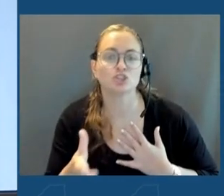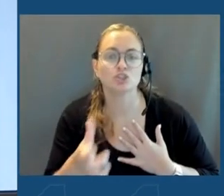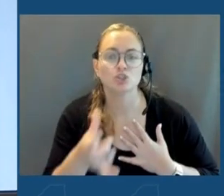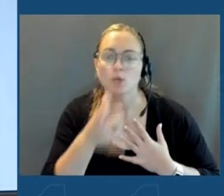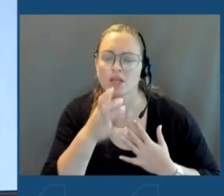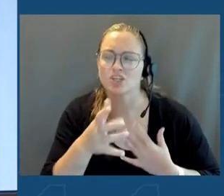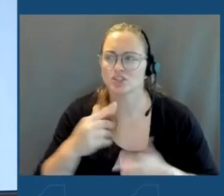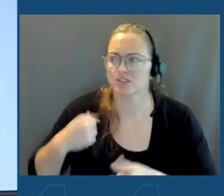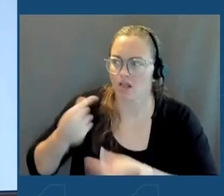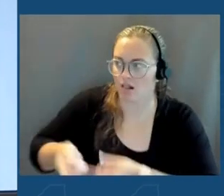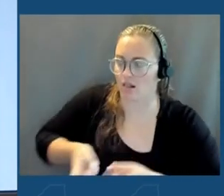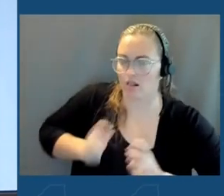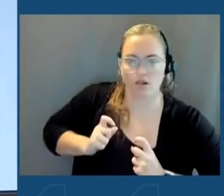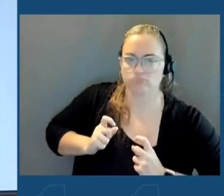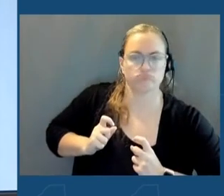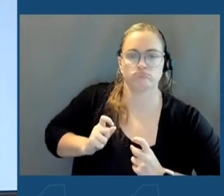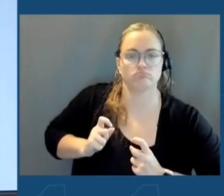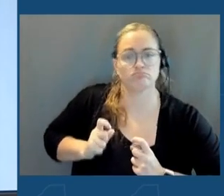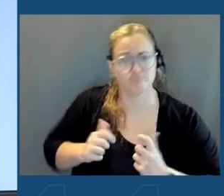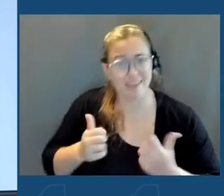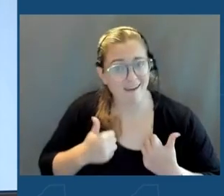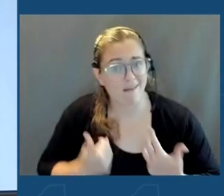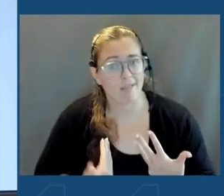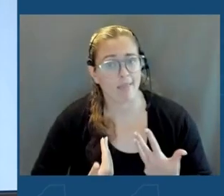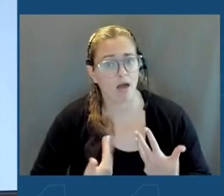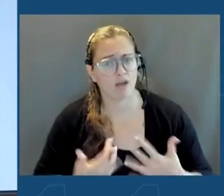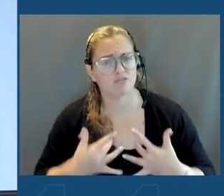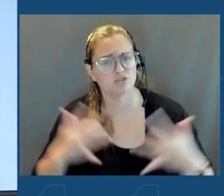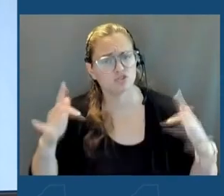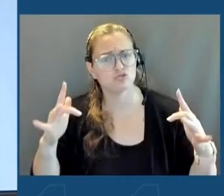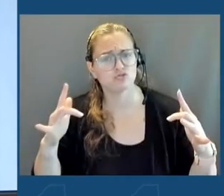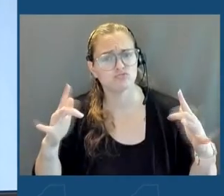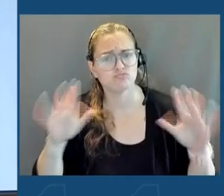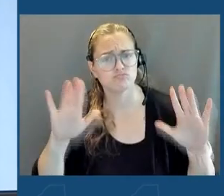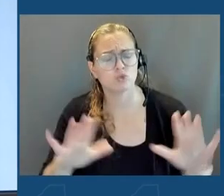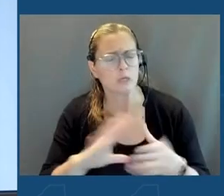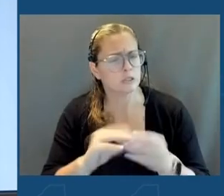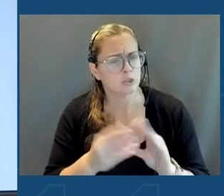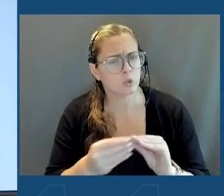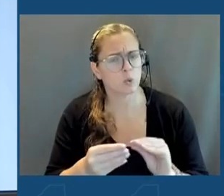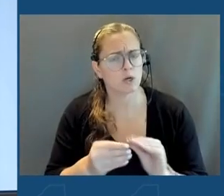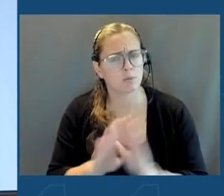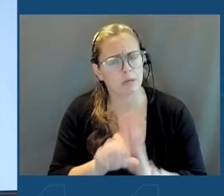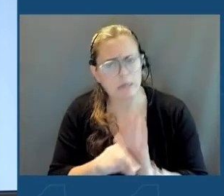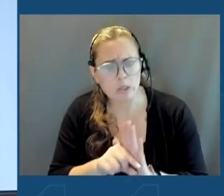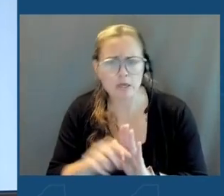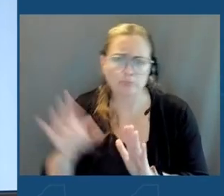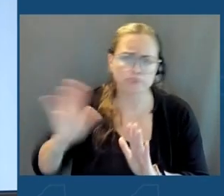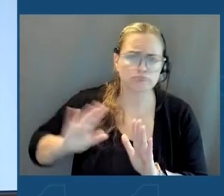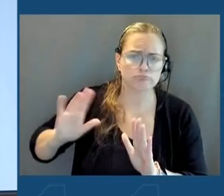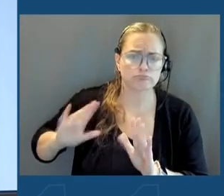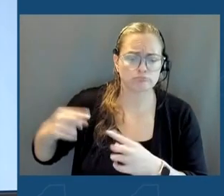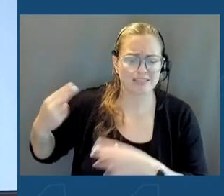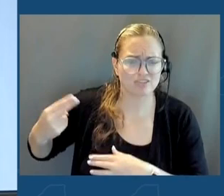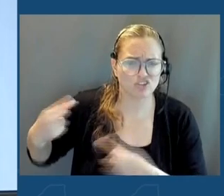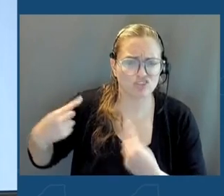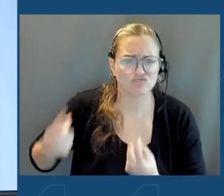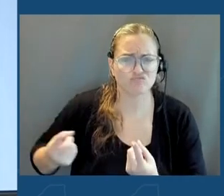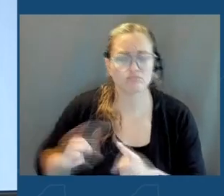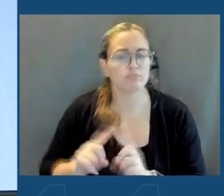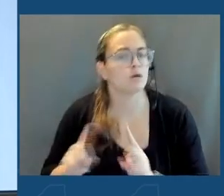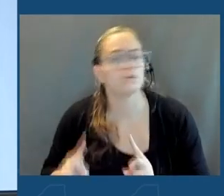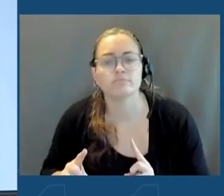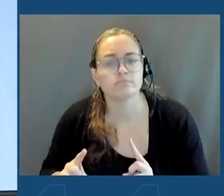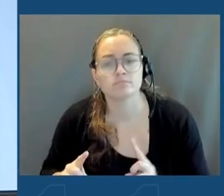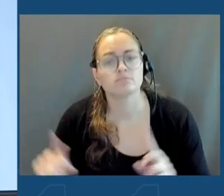necessarily. This community had a lot of charm. It had a great story, a great past. But as